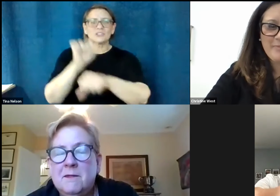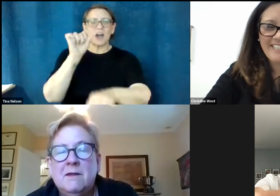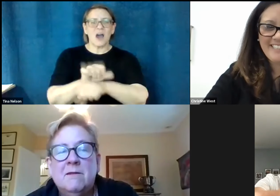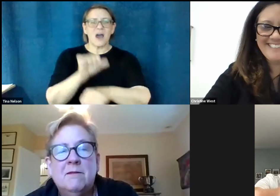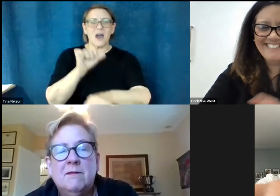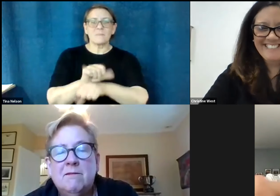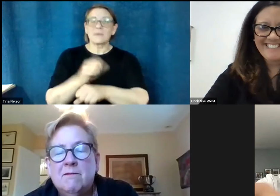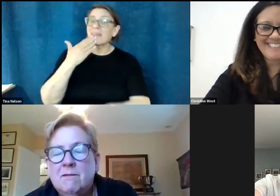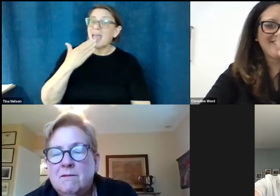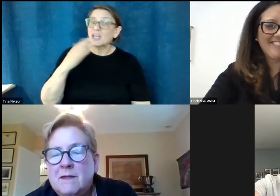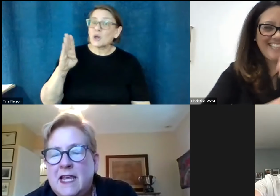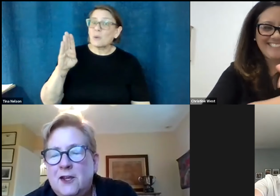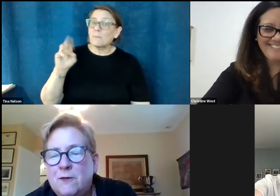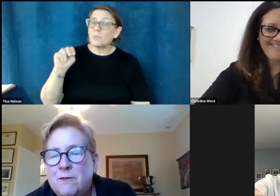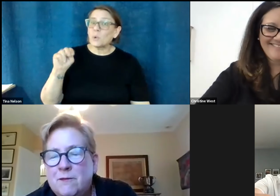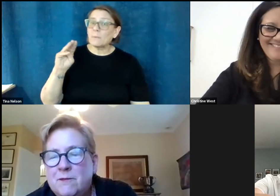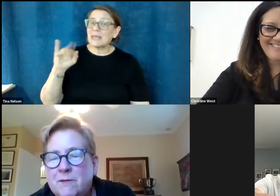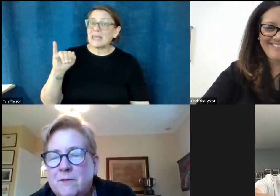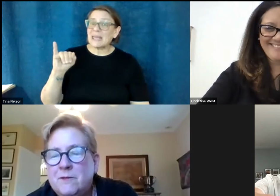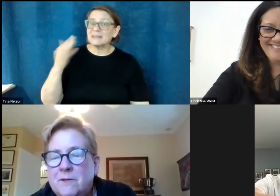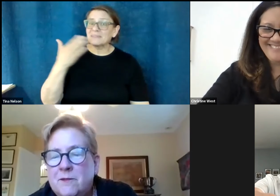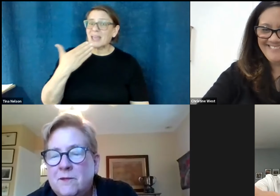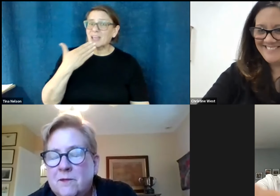Thank you, Boomi. Thank you.